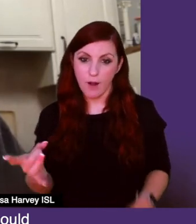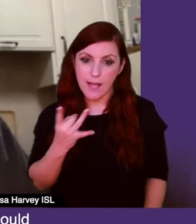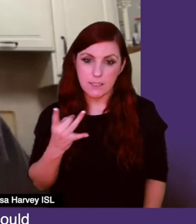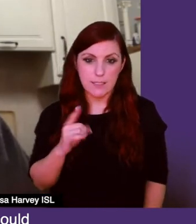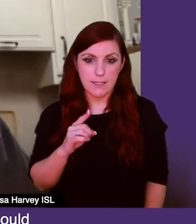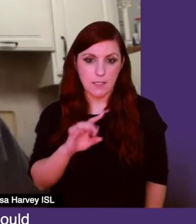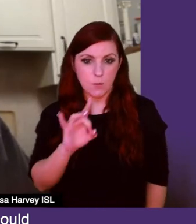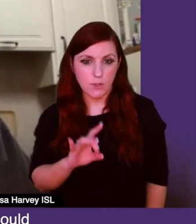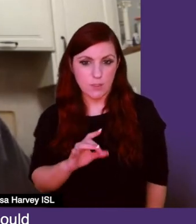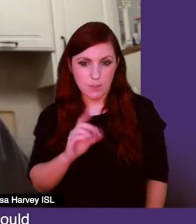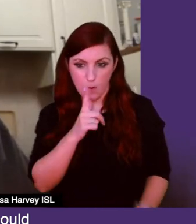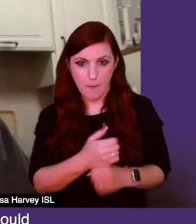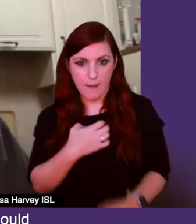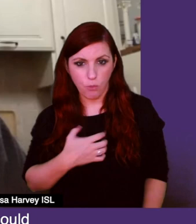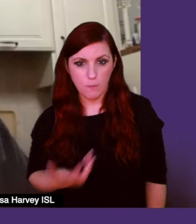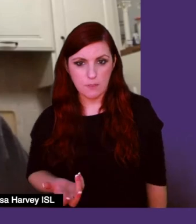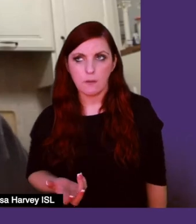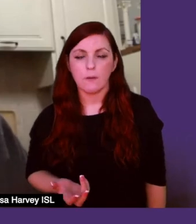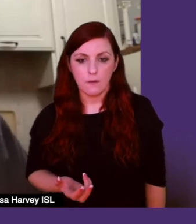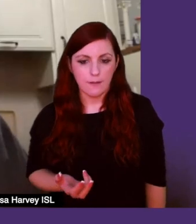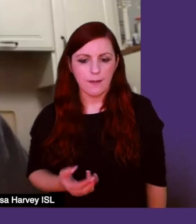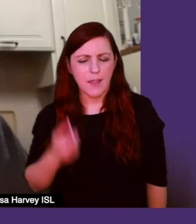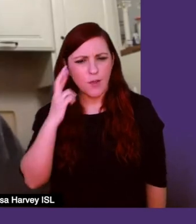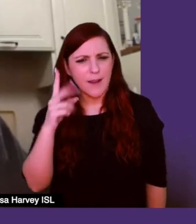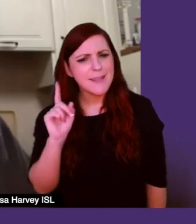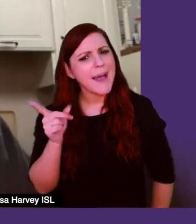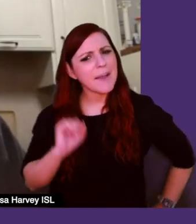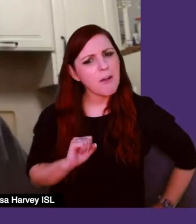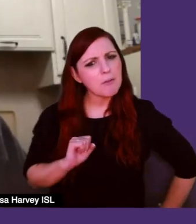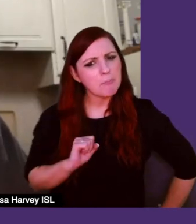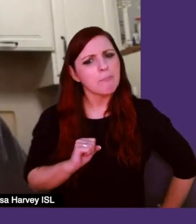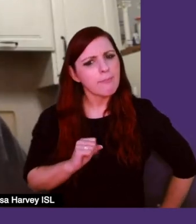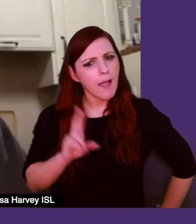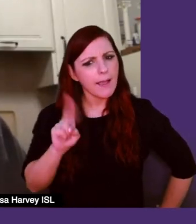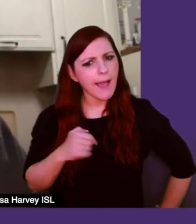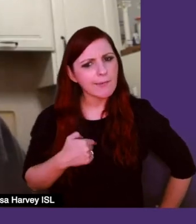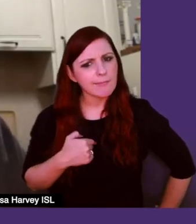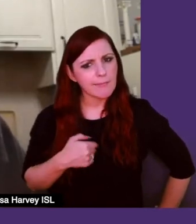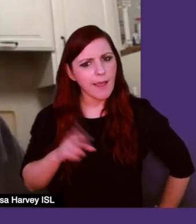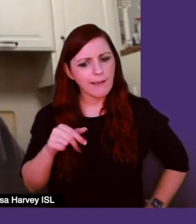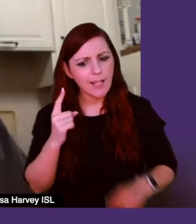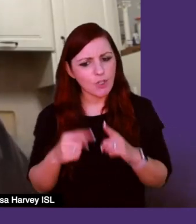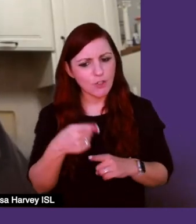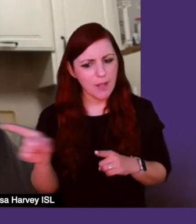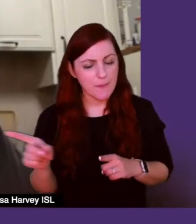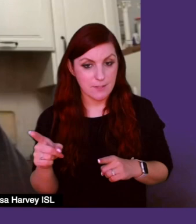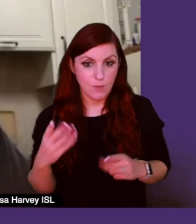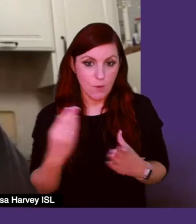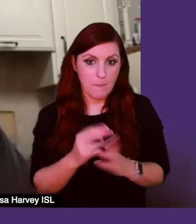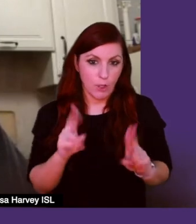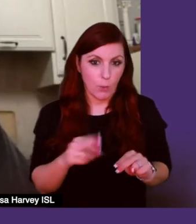for asking us these questions about bathrooms. And then I realized, hang on, I can do this. And that's with